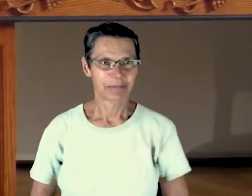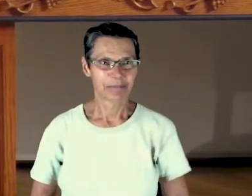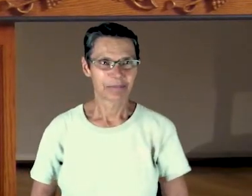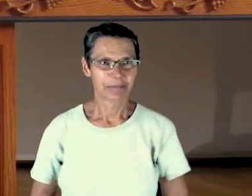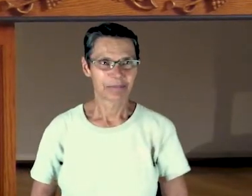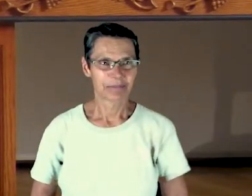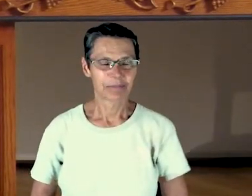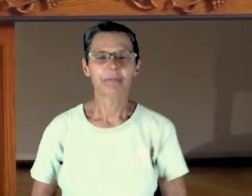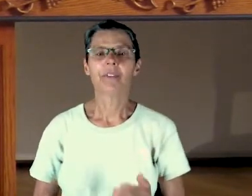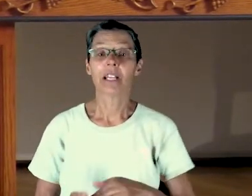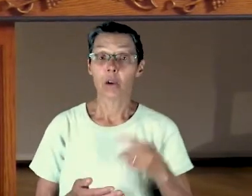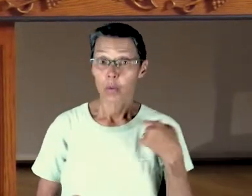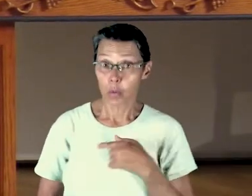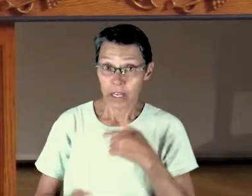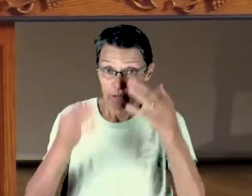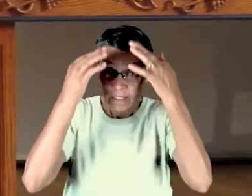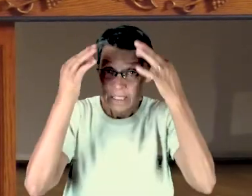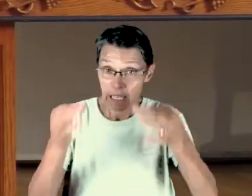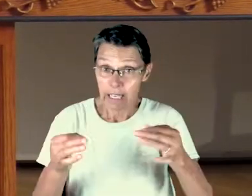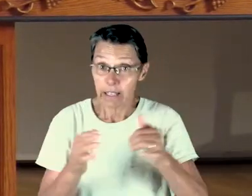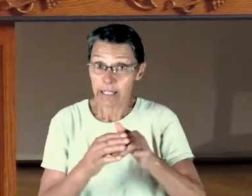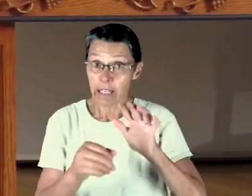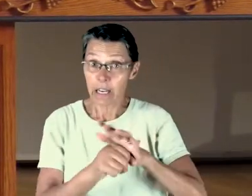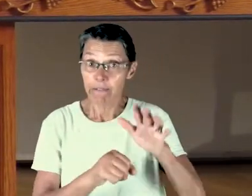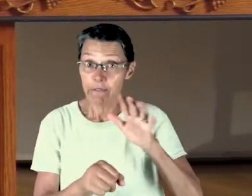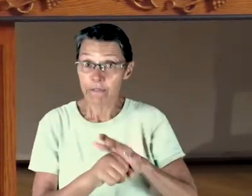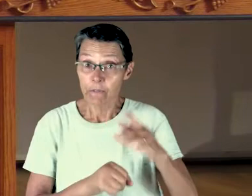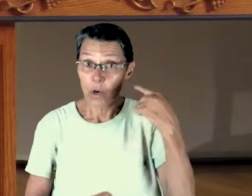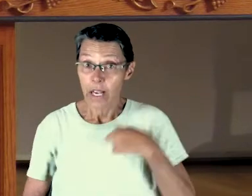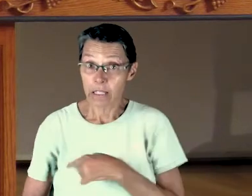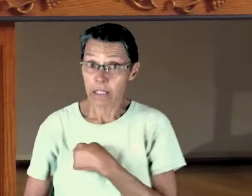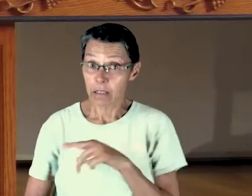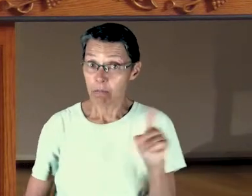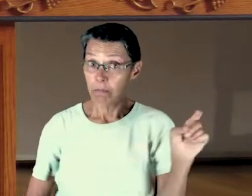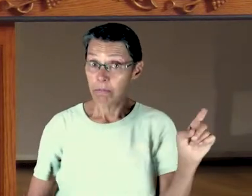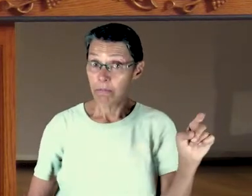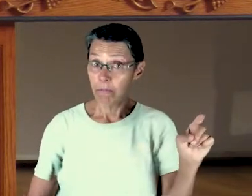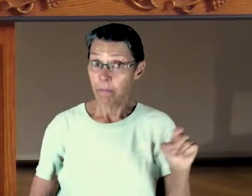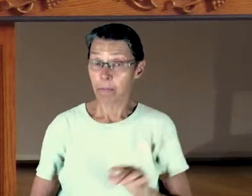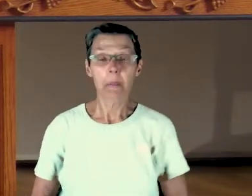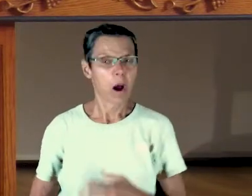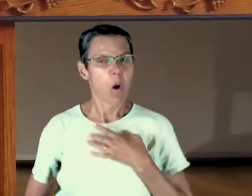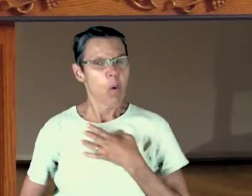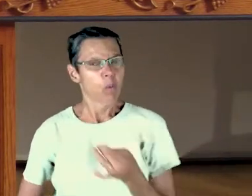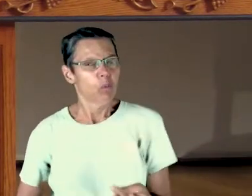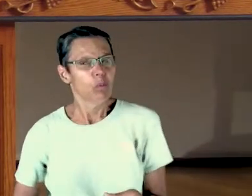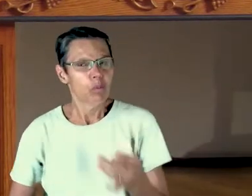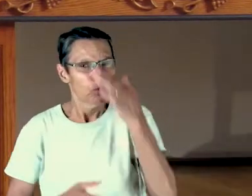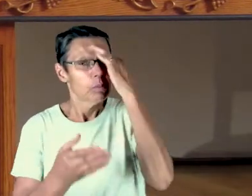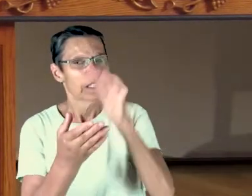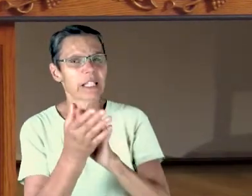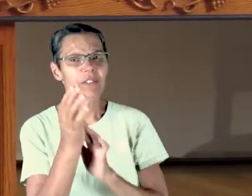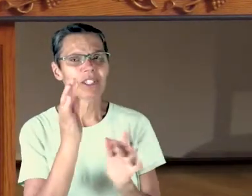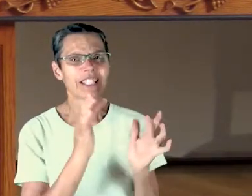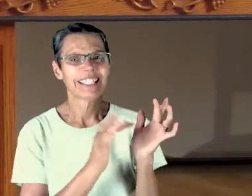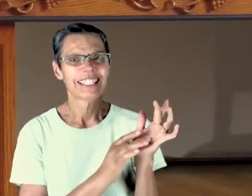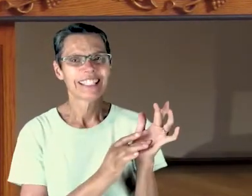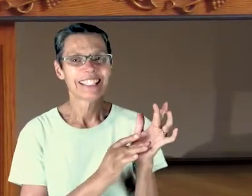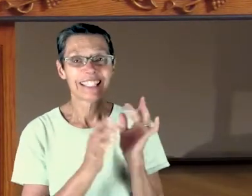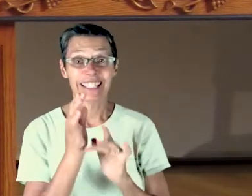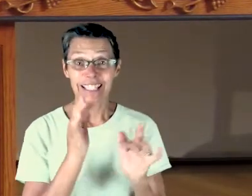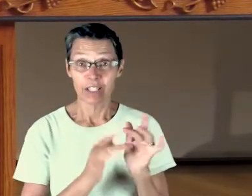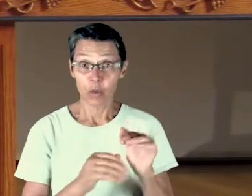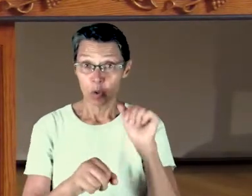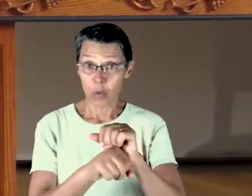And again, we have to decide, is that enough? I mean, we like believing in Jesus. Jesus says, this is the work of God,